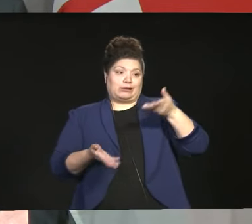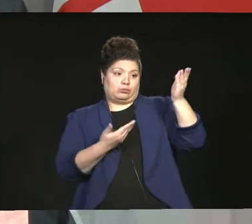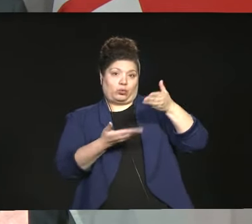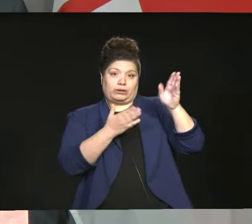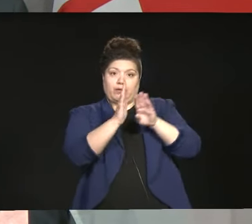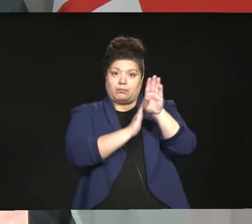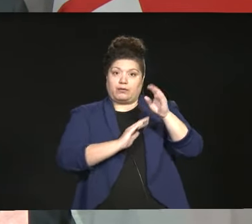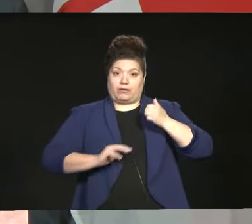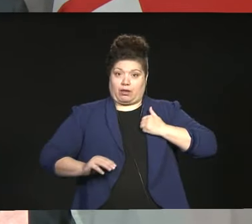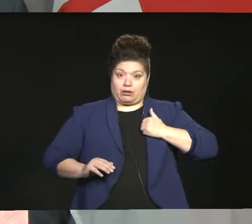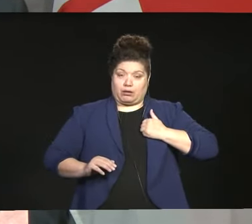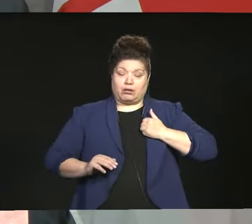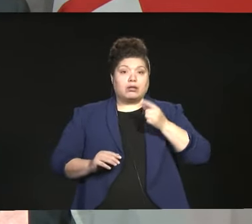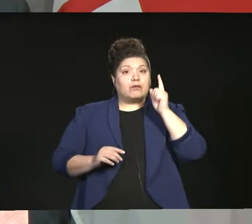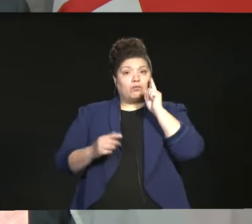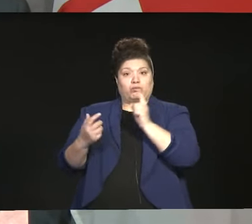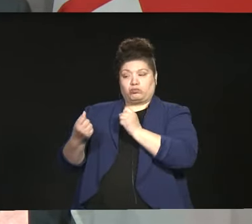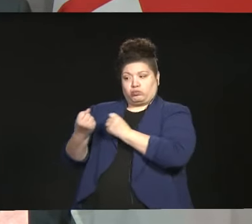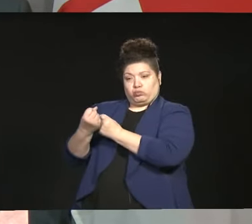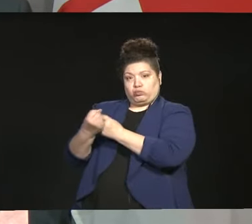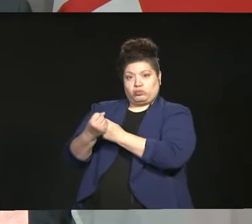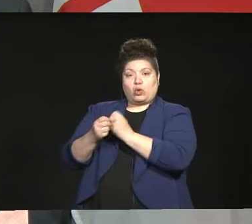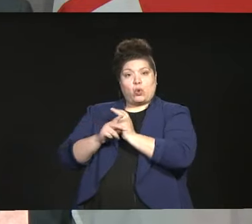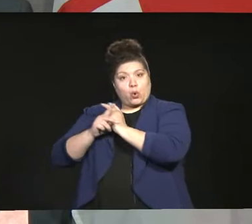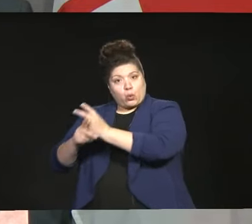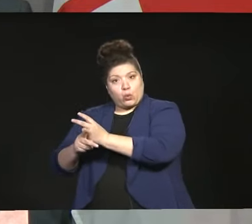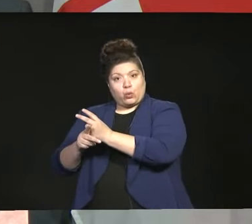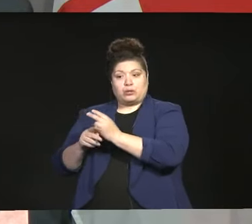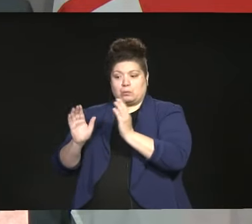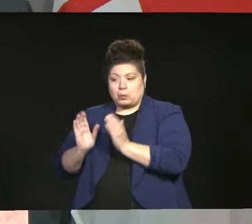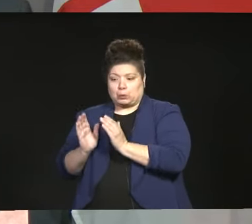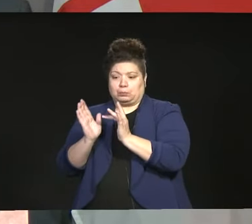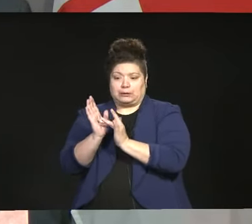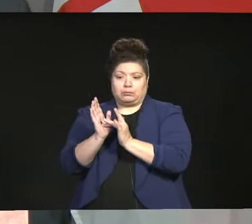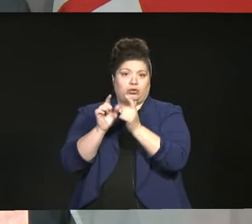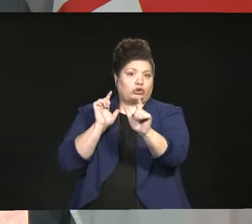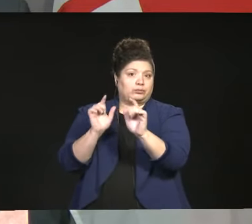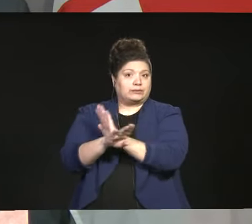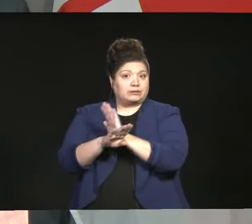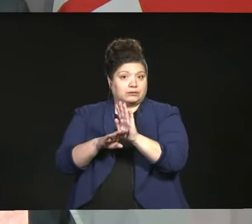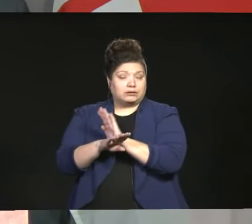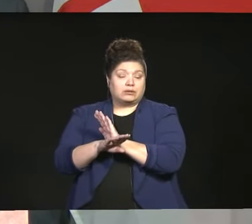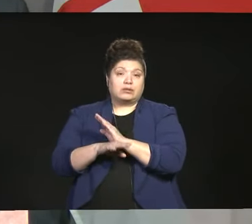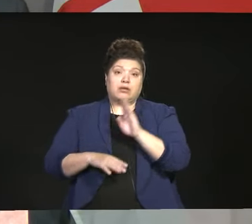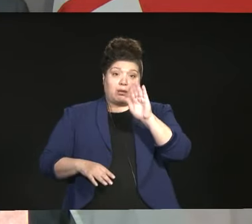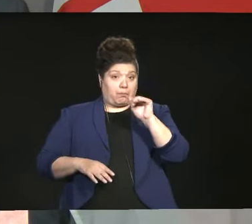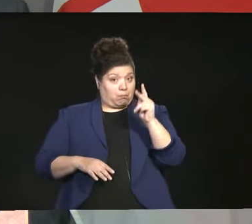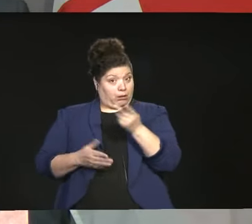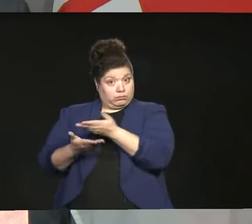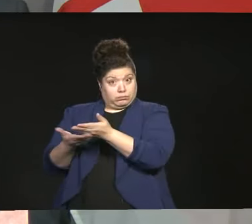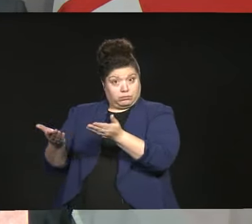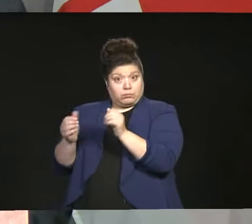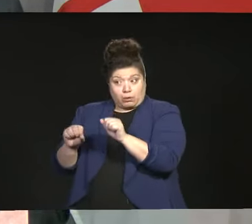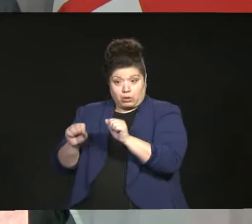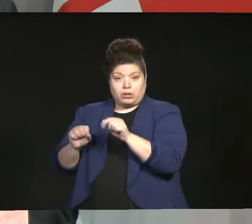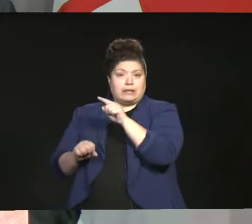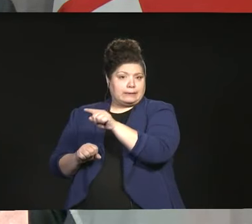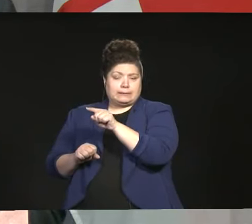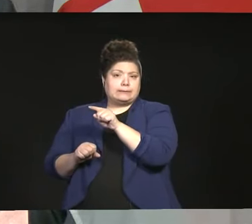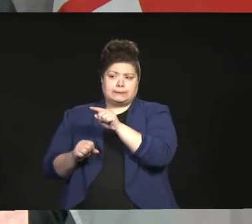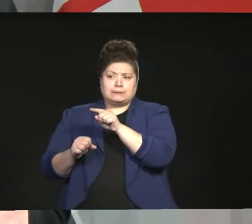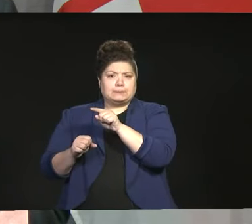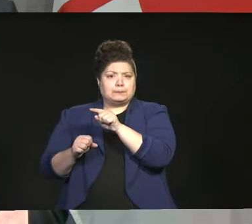medium-sized business loans, but also the capacity for the banks to deliver on all sides of businesses the kind of credit they're going